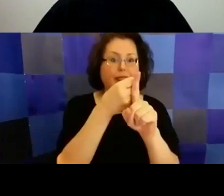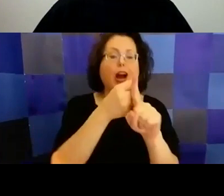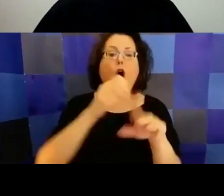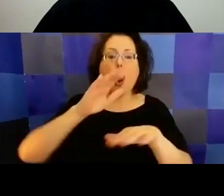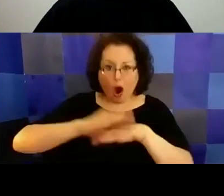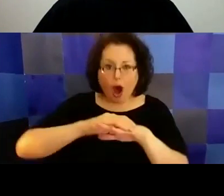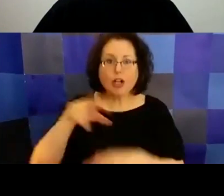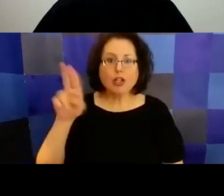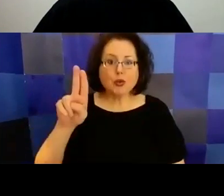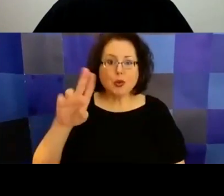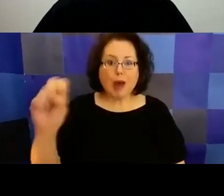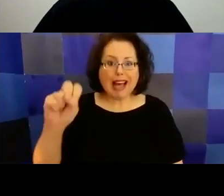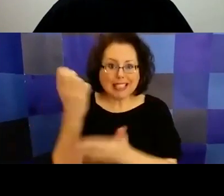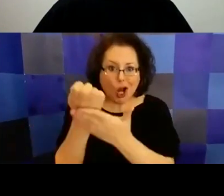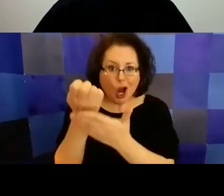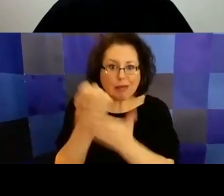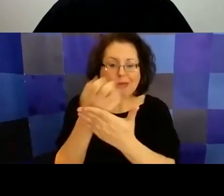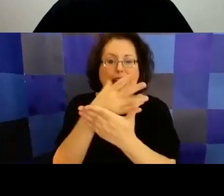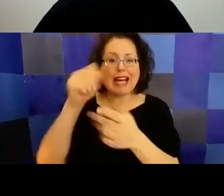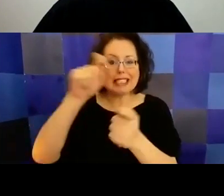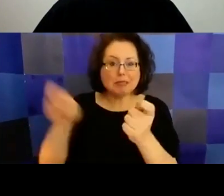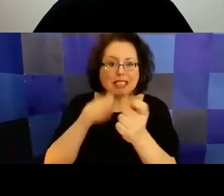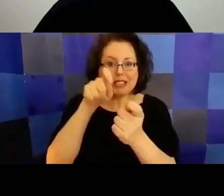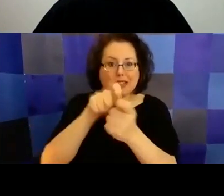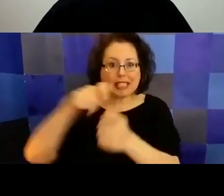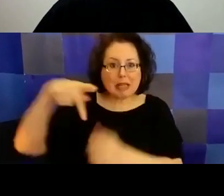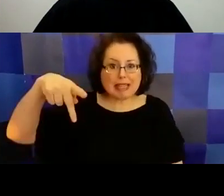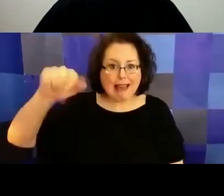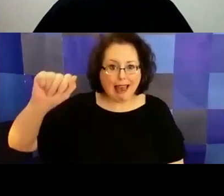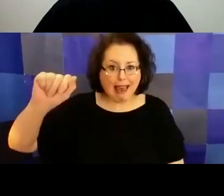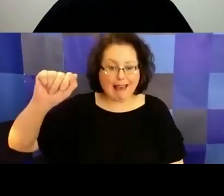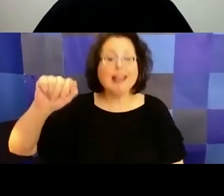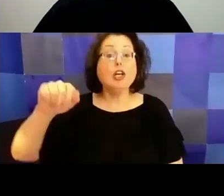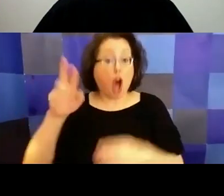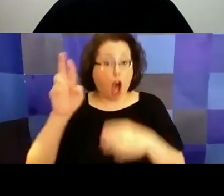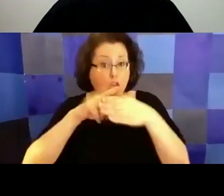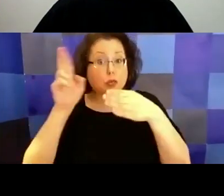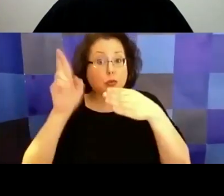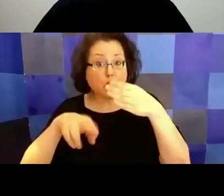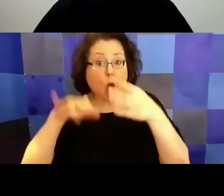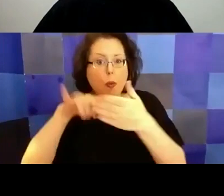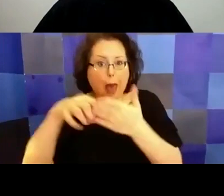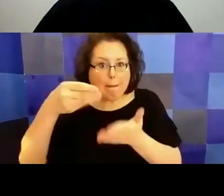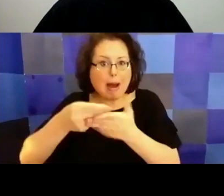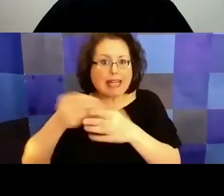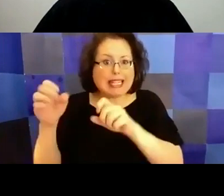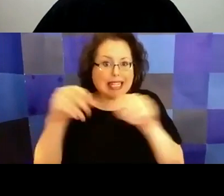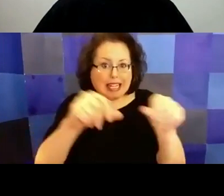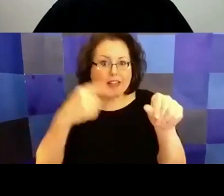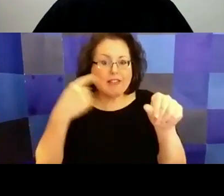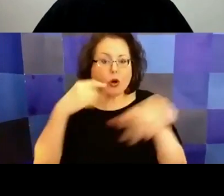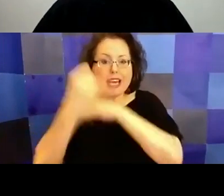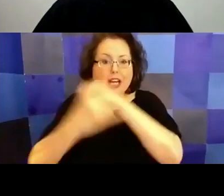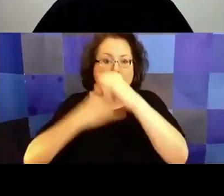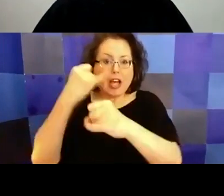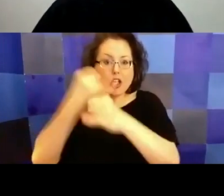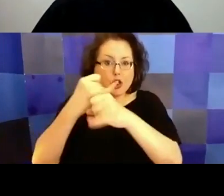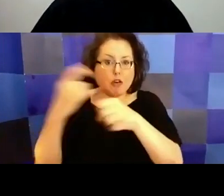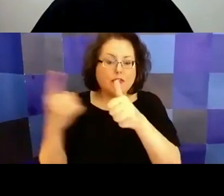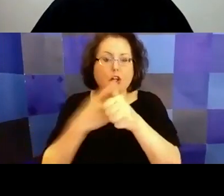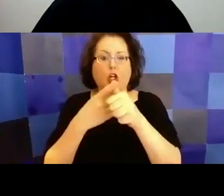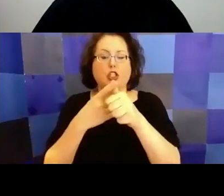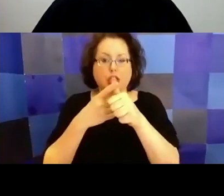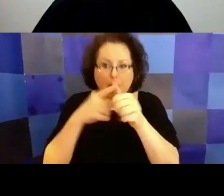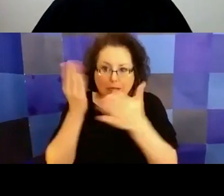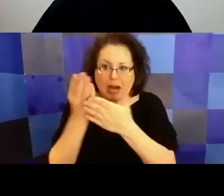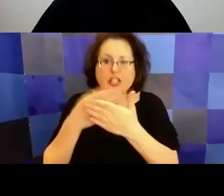the US economy and even specifically in Pennsylvania. So as a result, the funds given to the international affairs budget only amount to less than